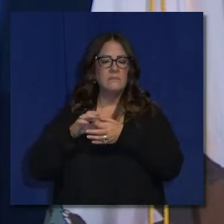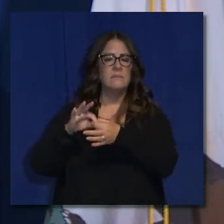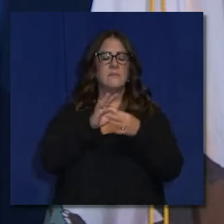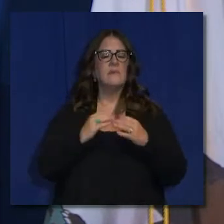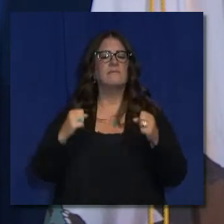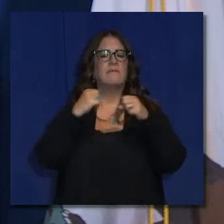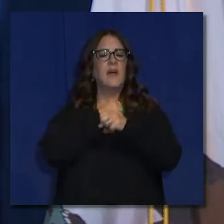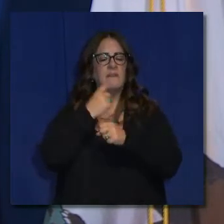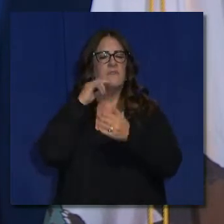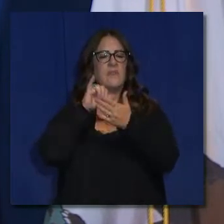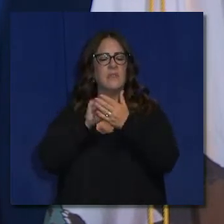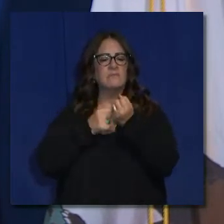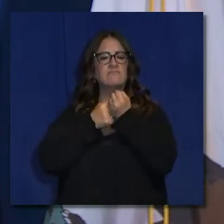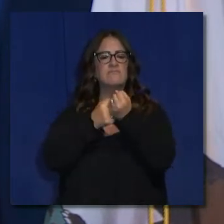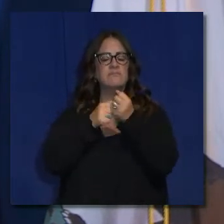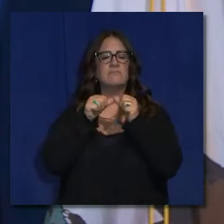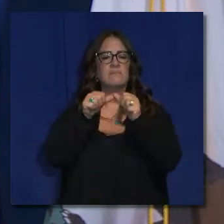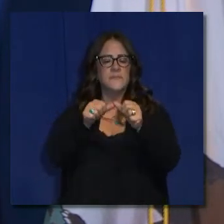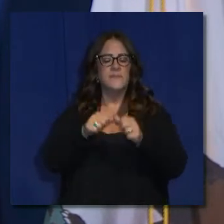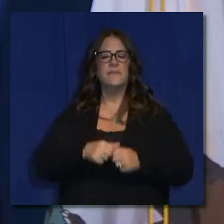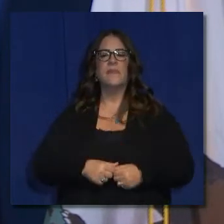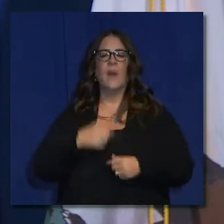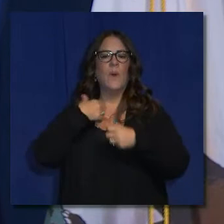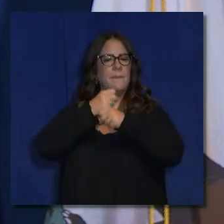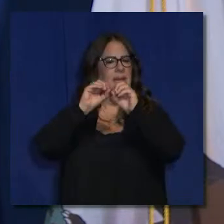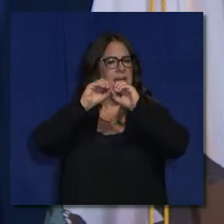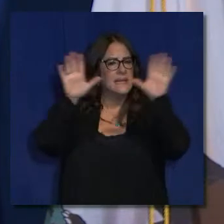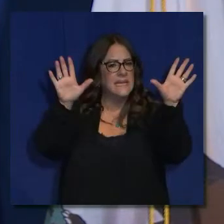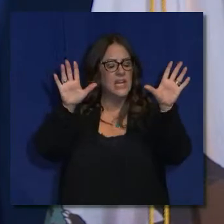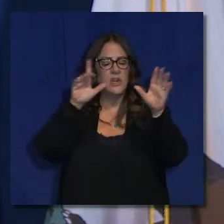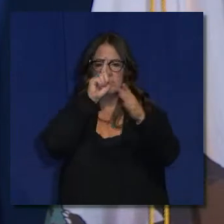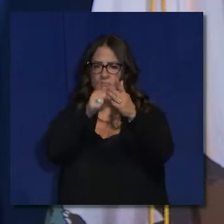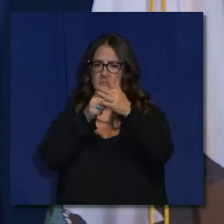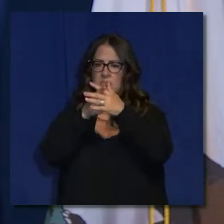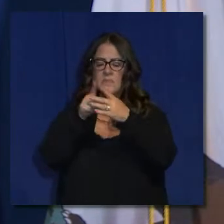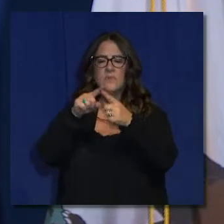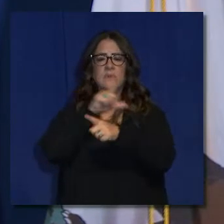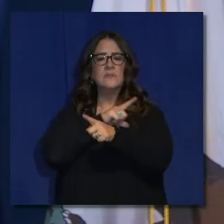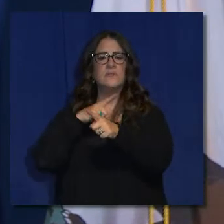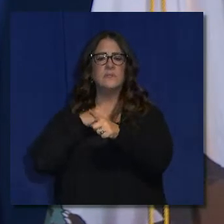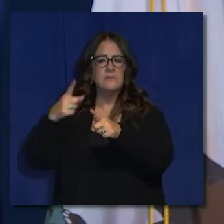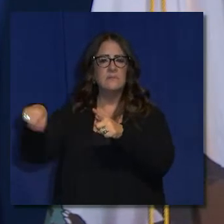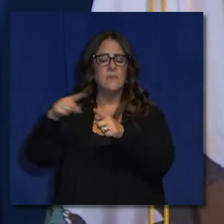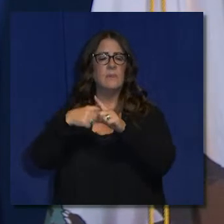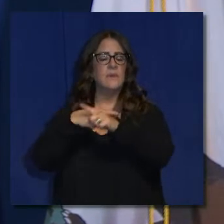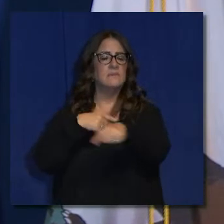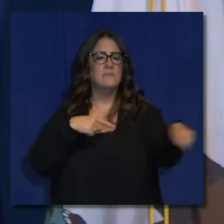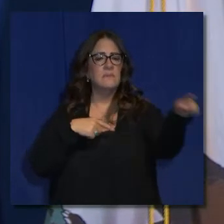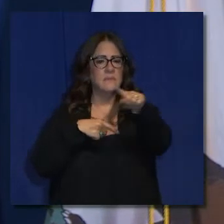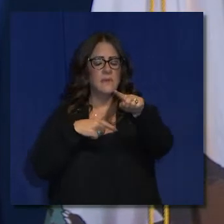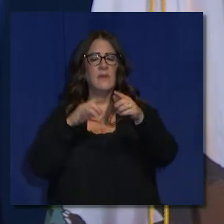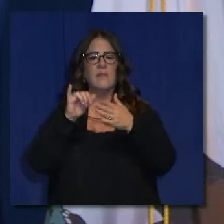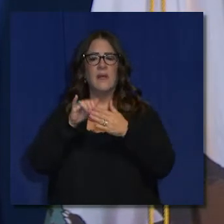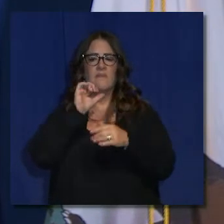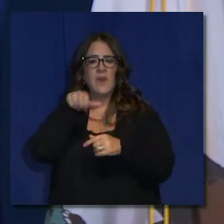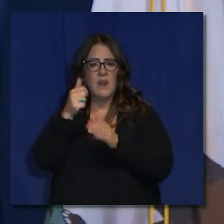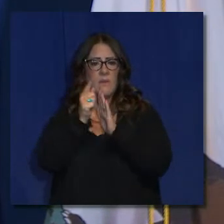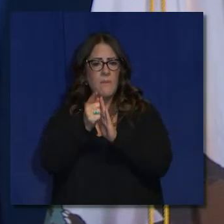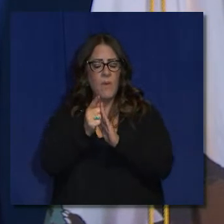the legislature. And if I haven't made that crystal clear, I want to reinforce it for yet another